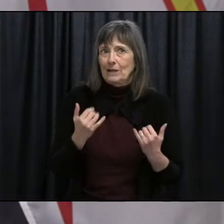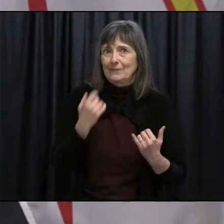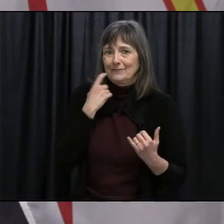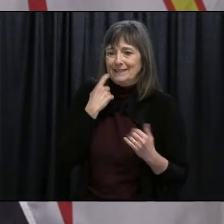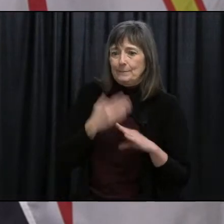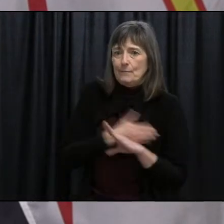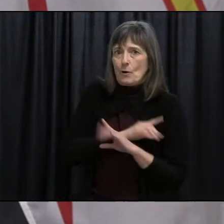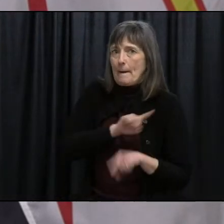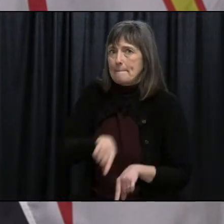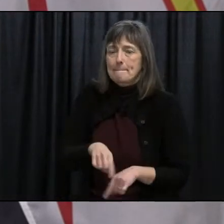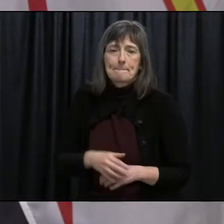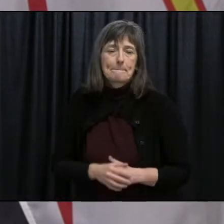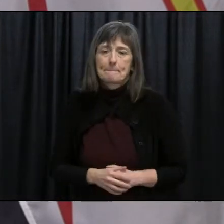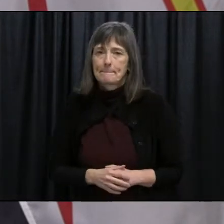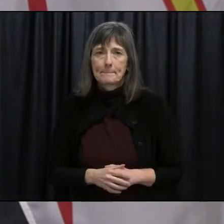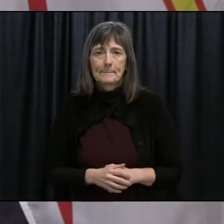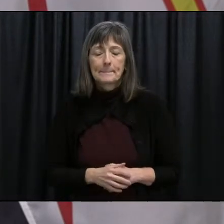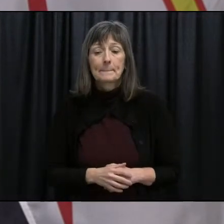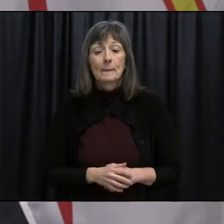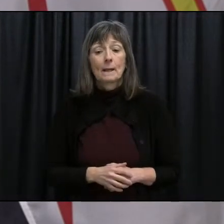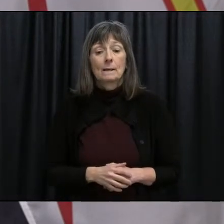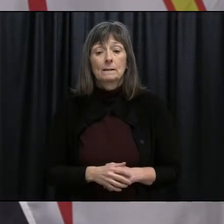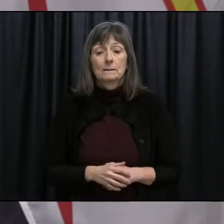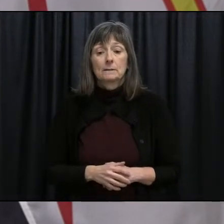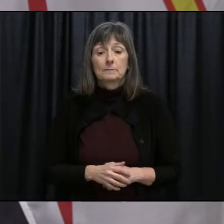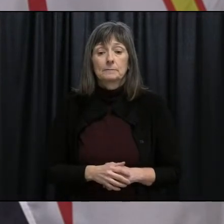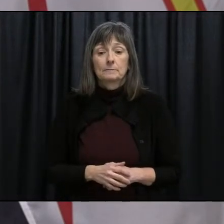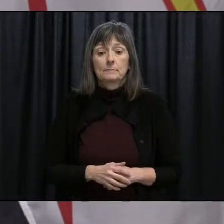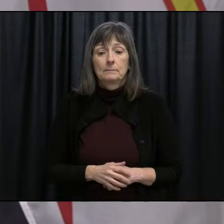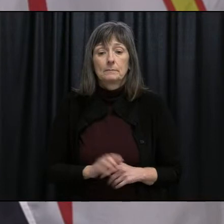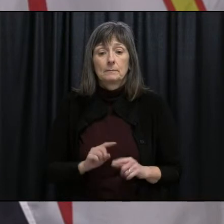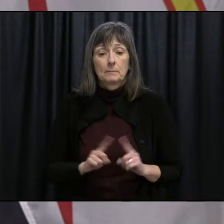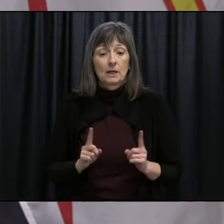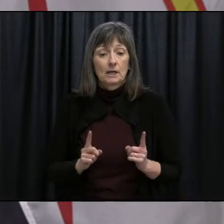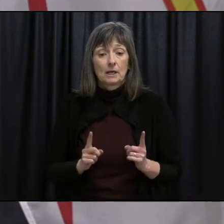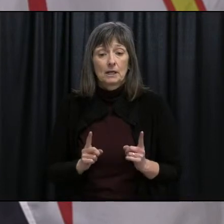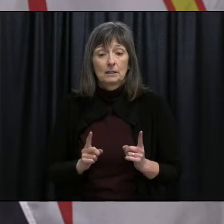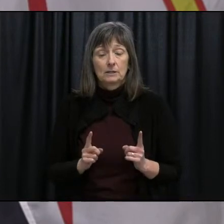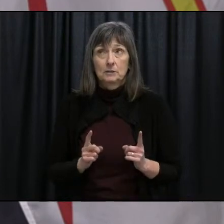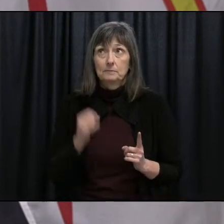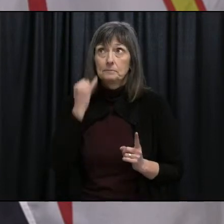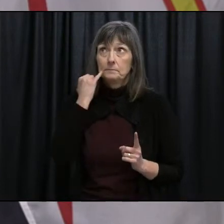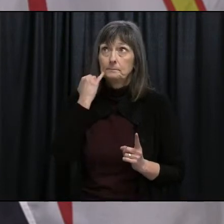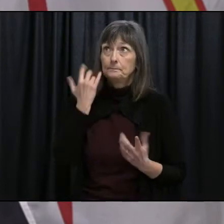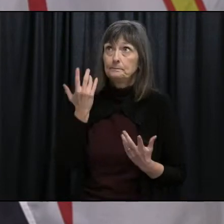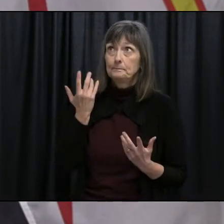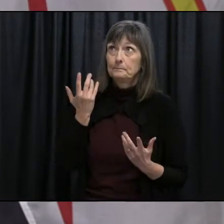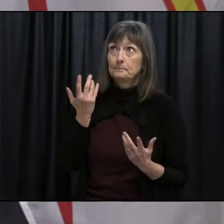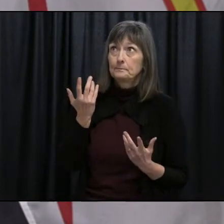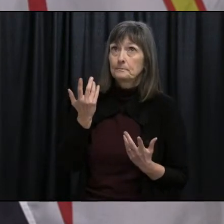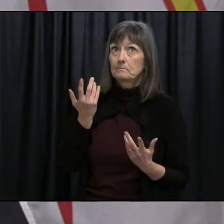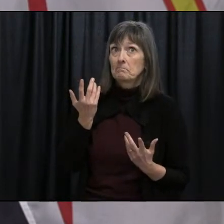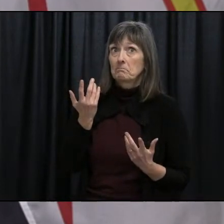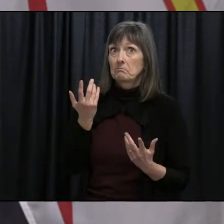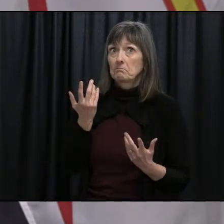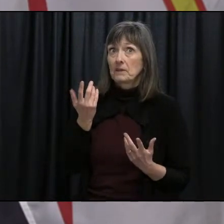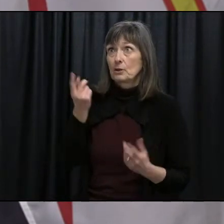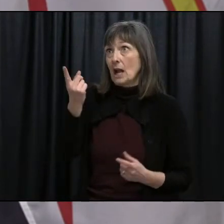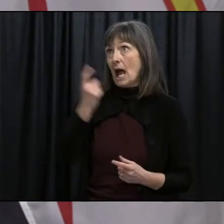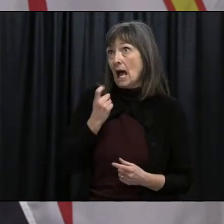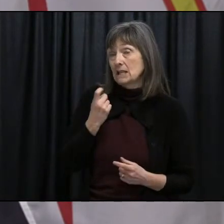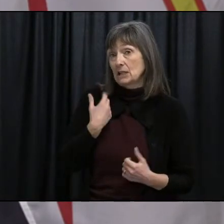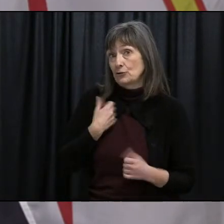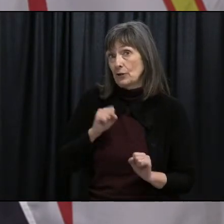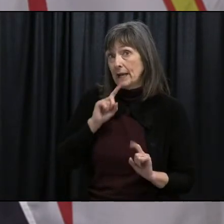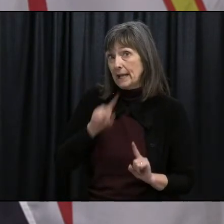the briefing today, but certainly if you have any questions in particular, you can direct them to us, and I'll try to